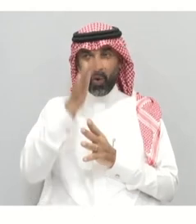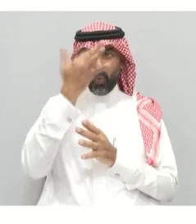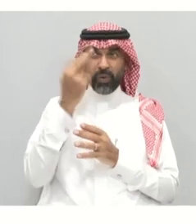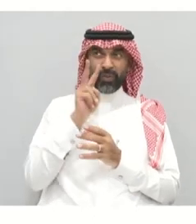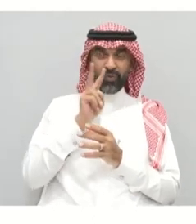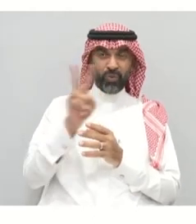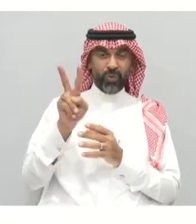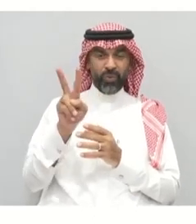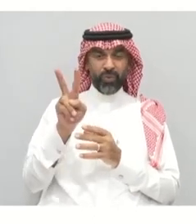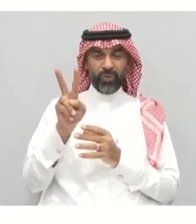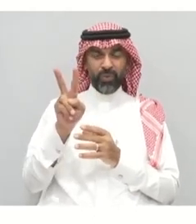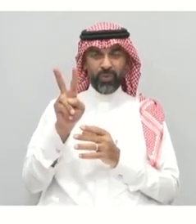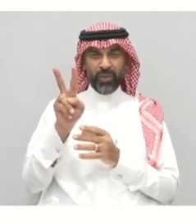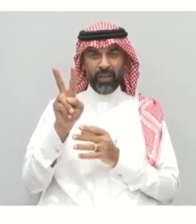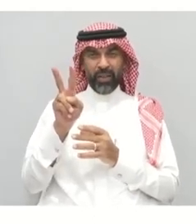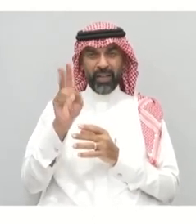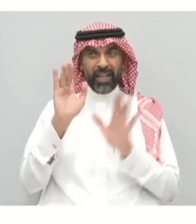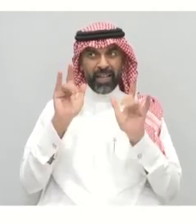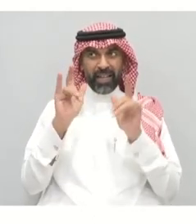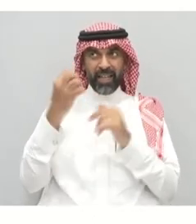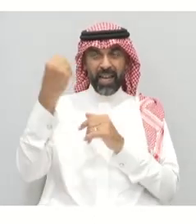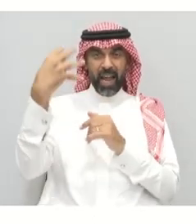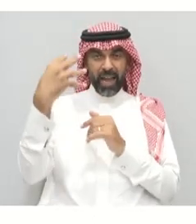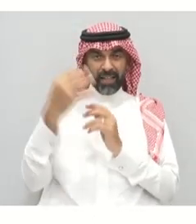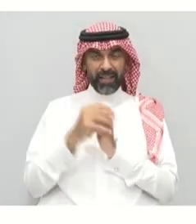When you see a